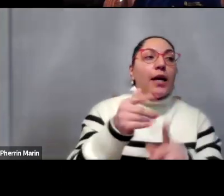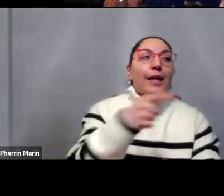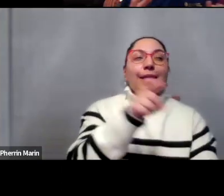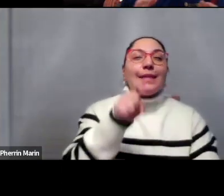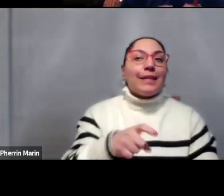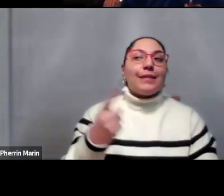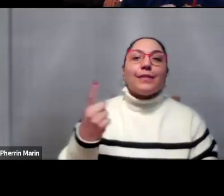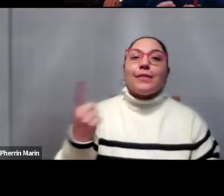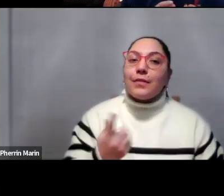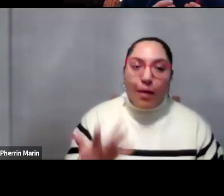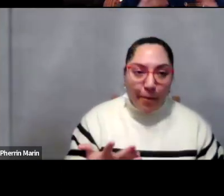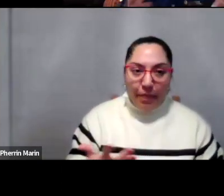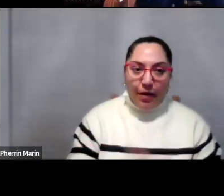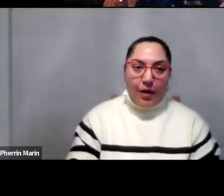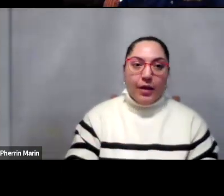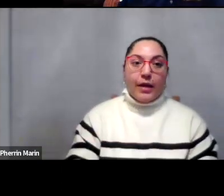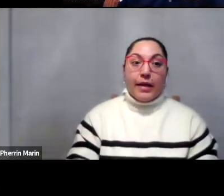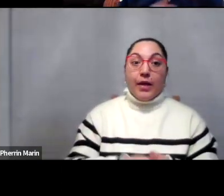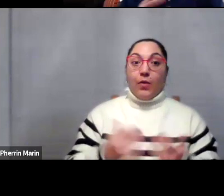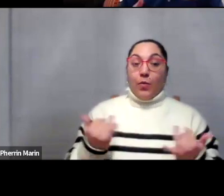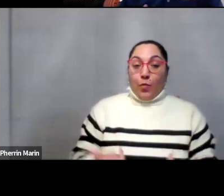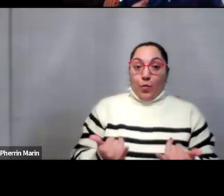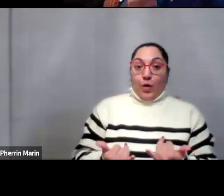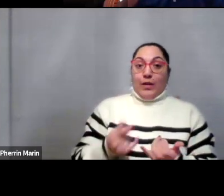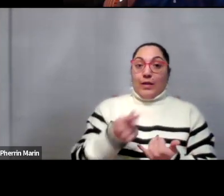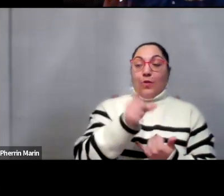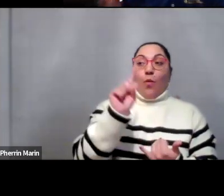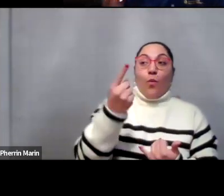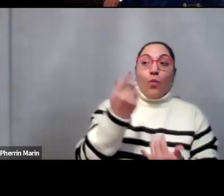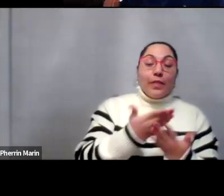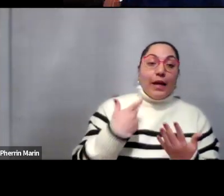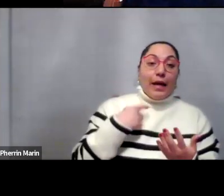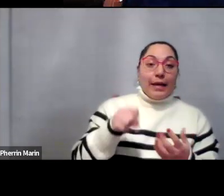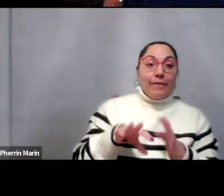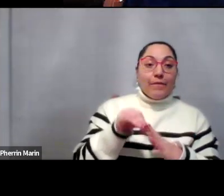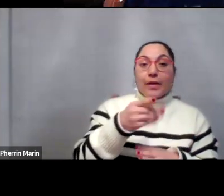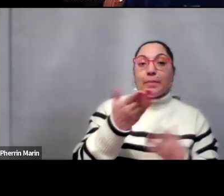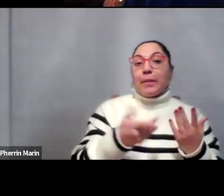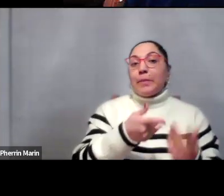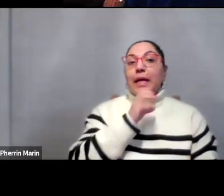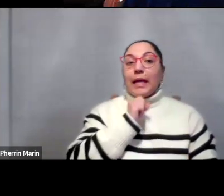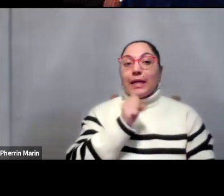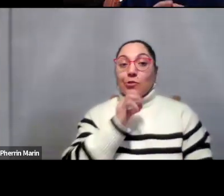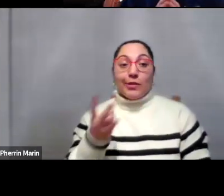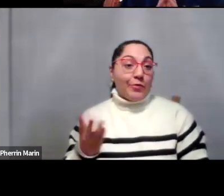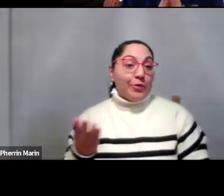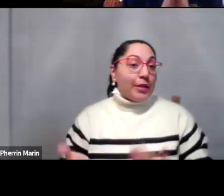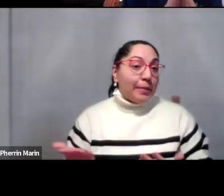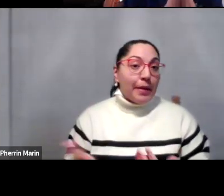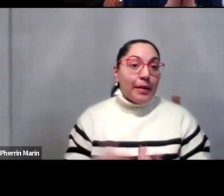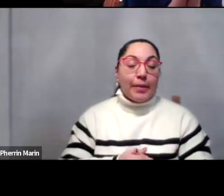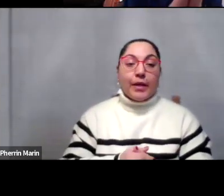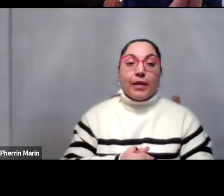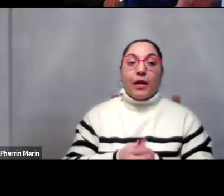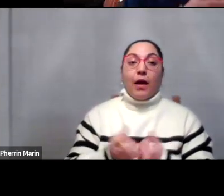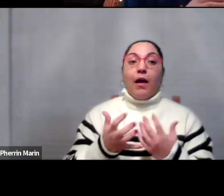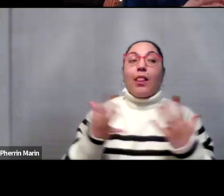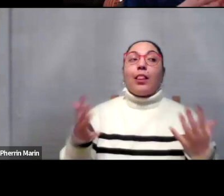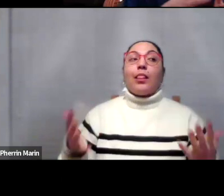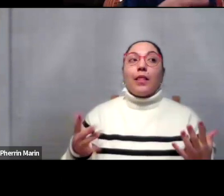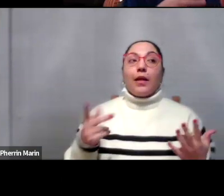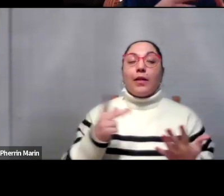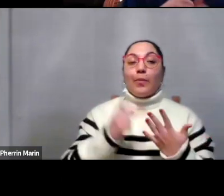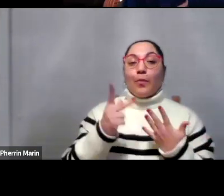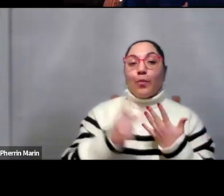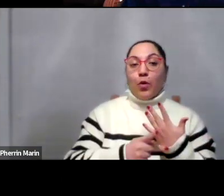something. And right now, this is the only thing that I can find. They might be 17 years old. A lot of the